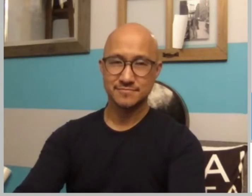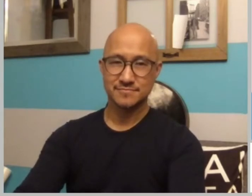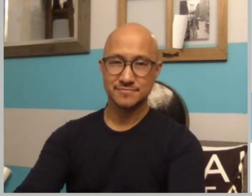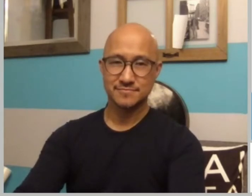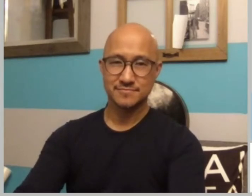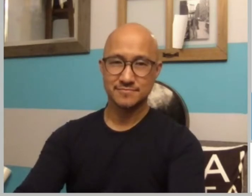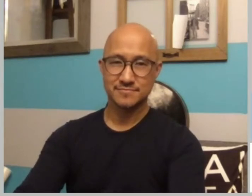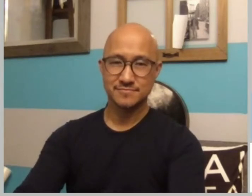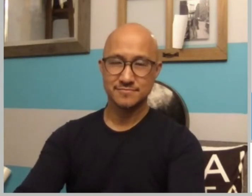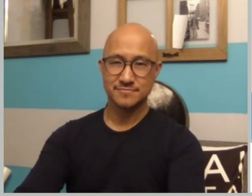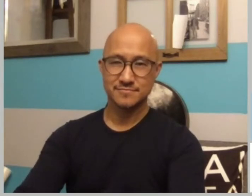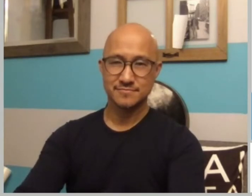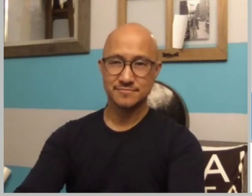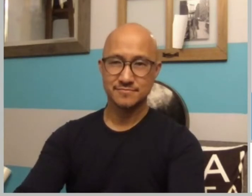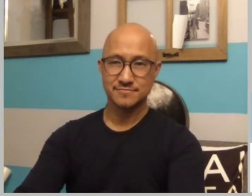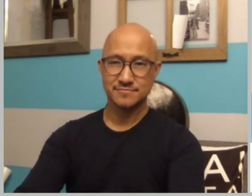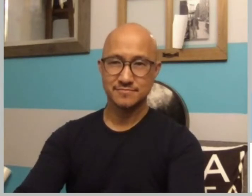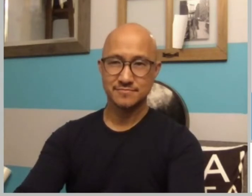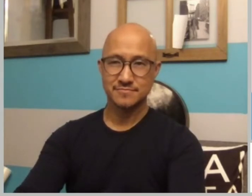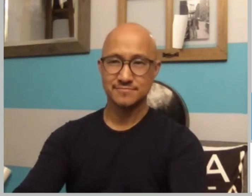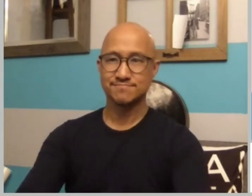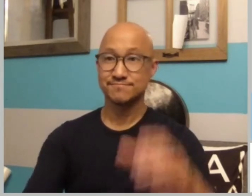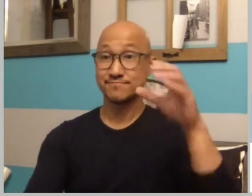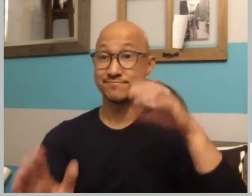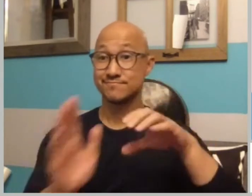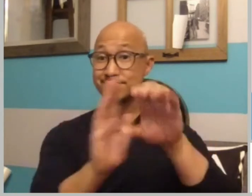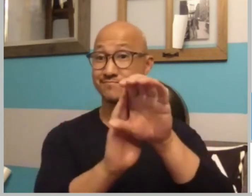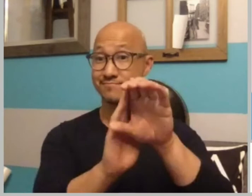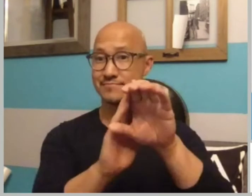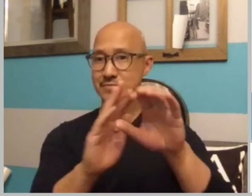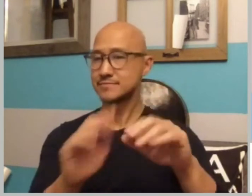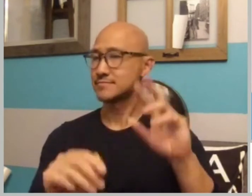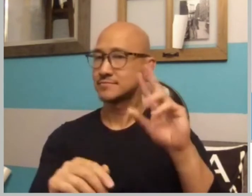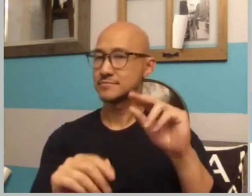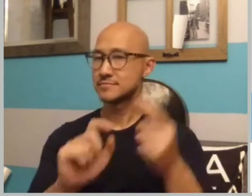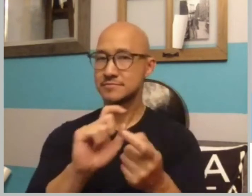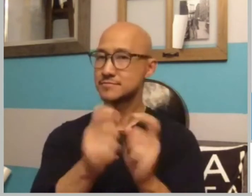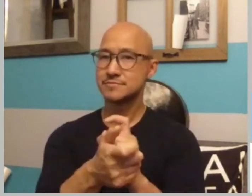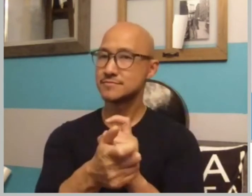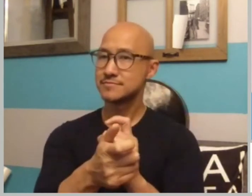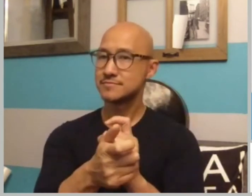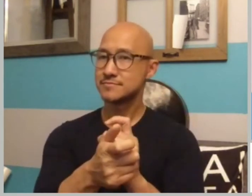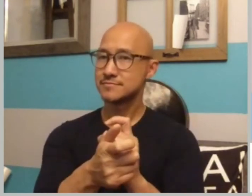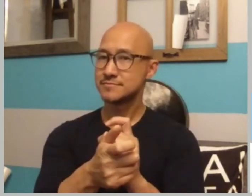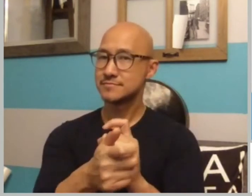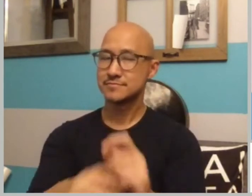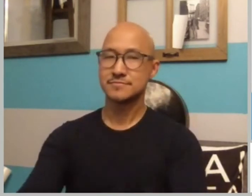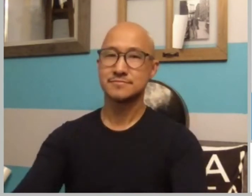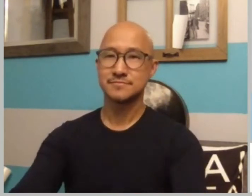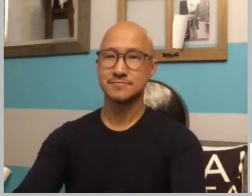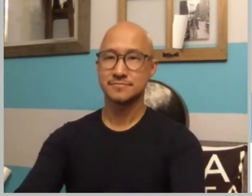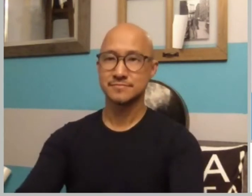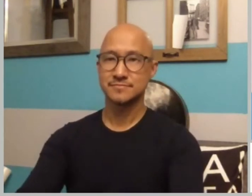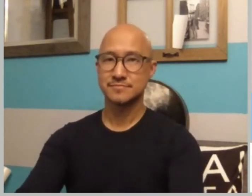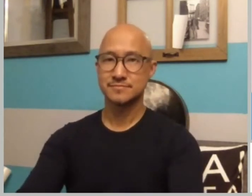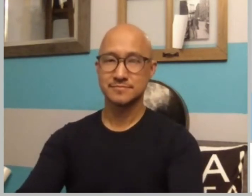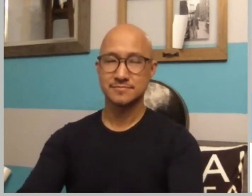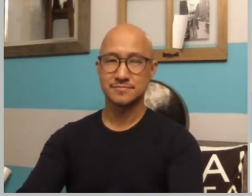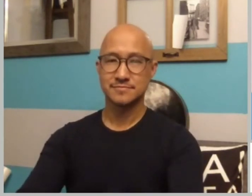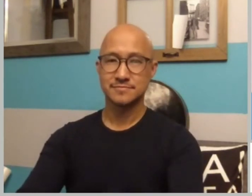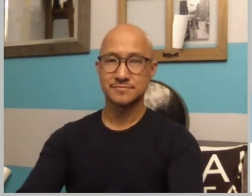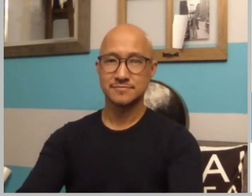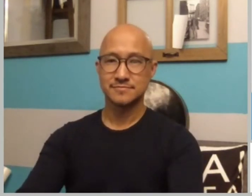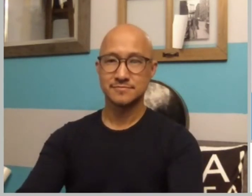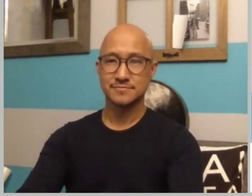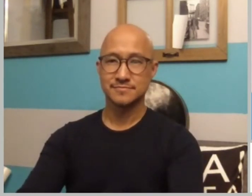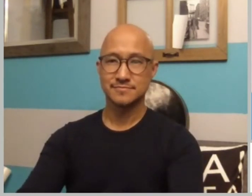Okay. Slide is not changing, but I can take you back. Okay, no problem. You can go to the next slide, Pedro, please. This